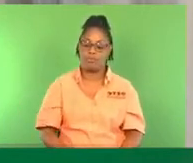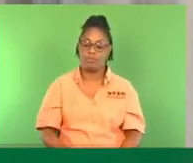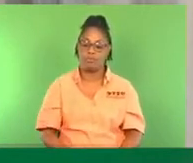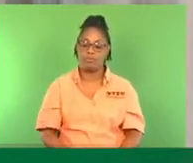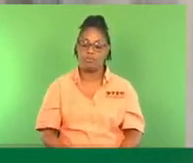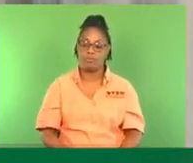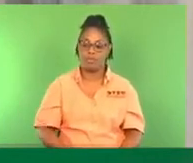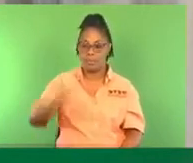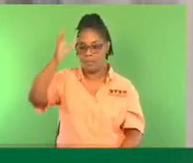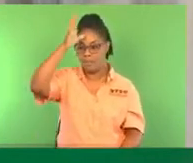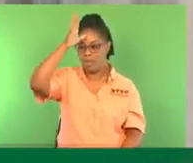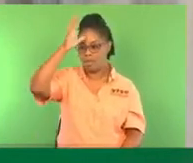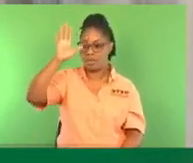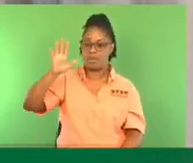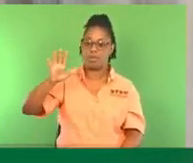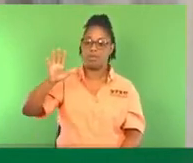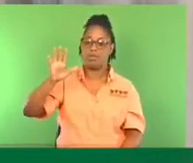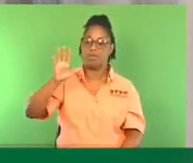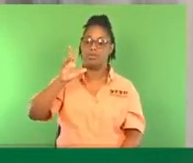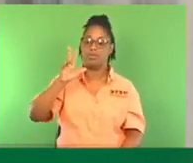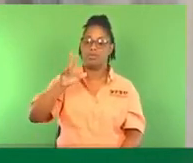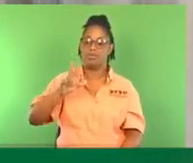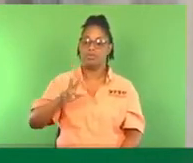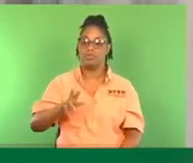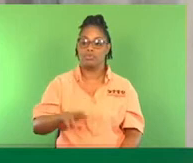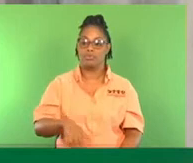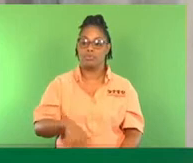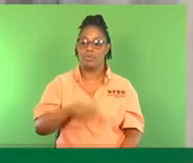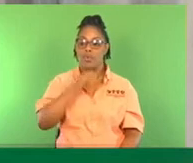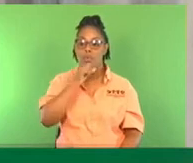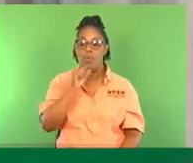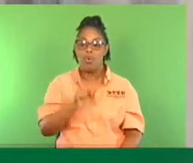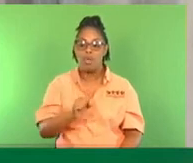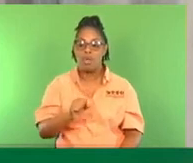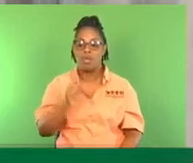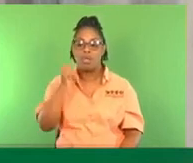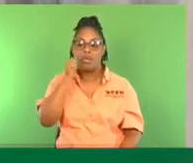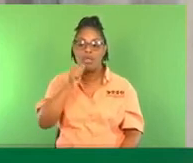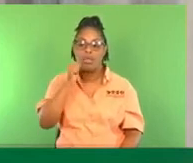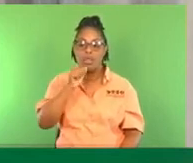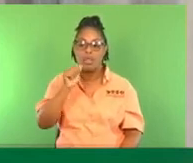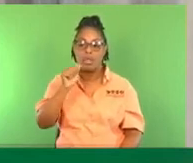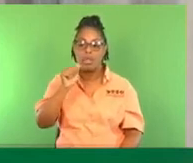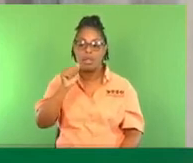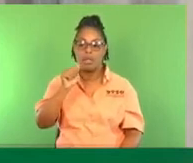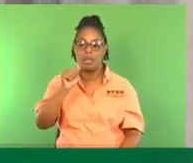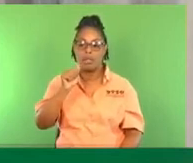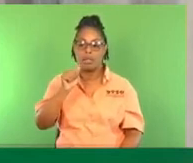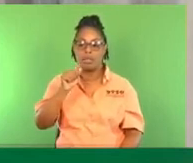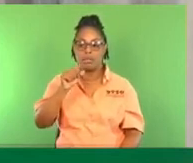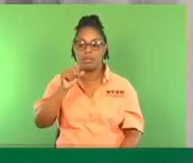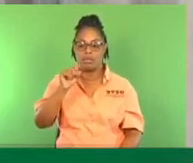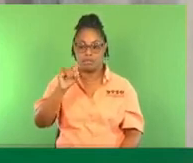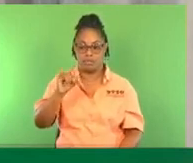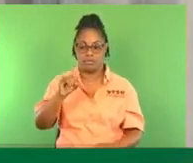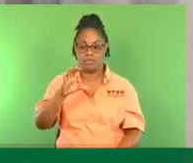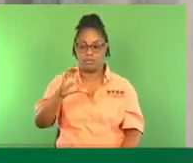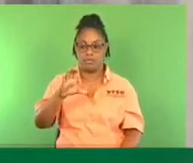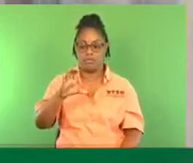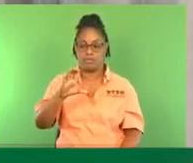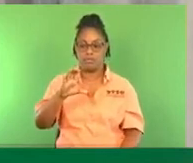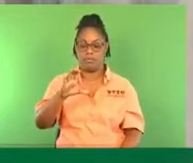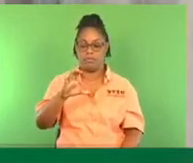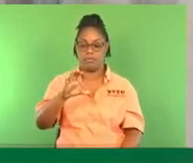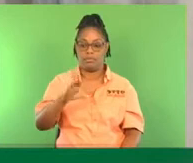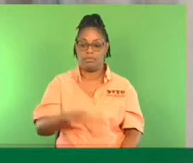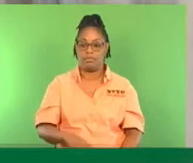father of a 3-year-old autistic girl recounted how an interaction between a flight attendant and a child triggered an